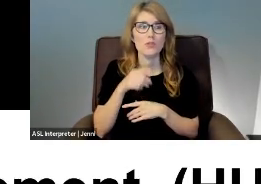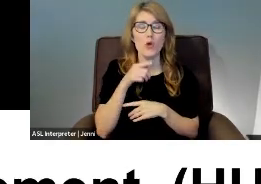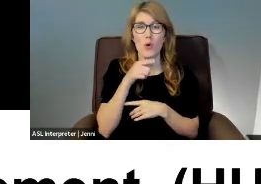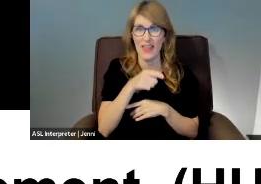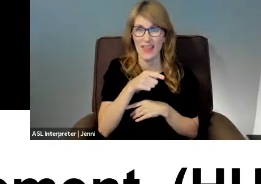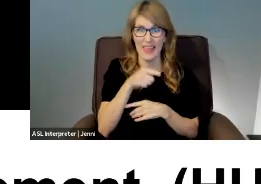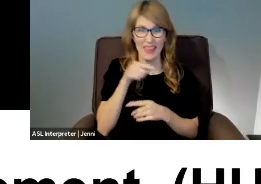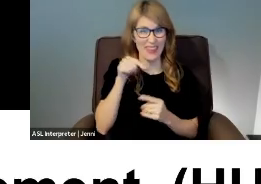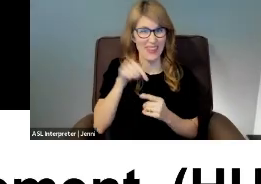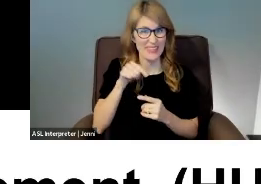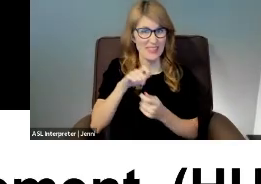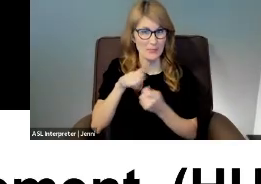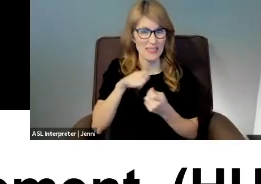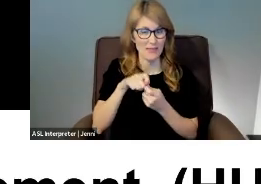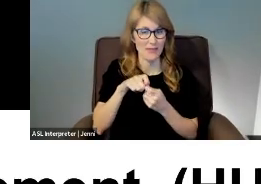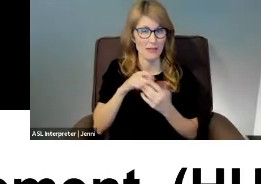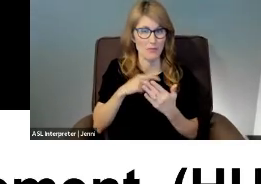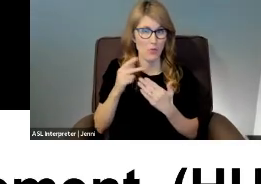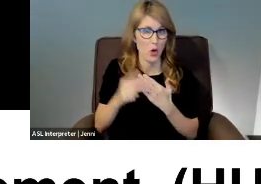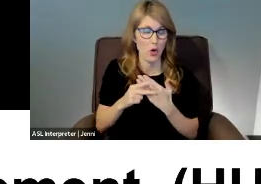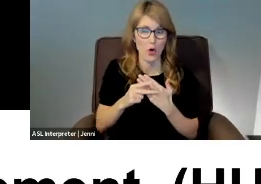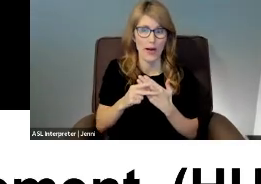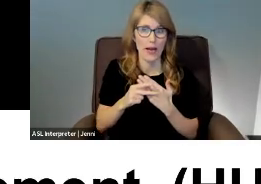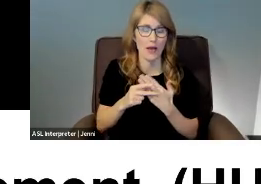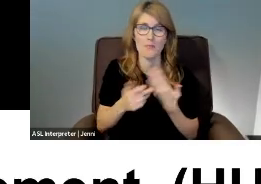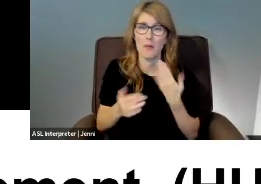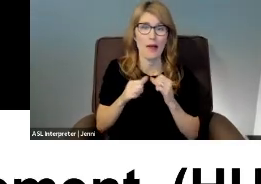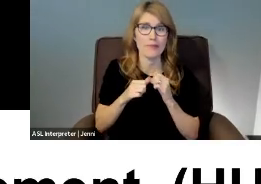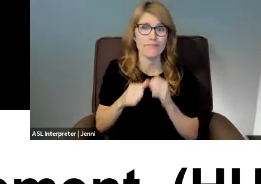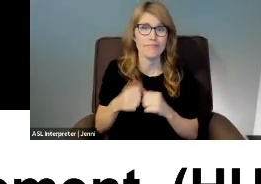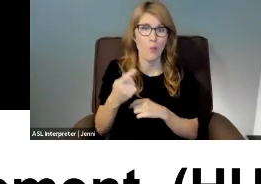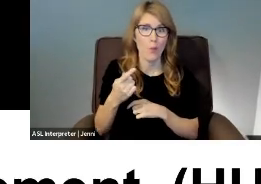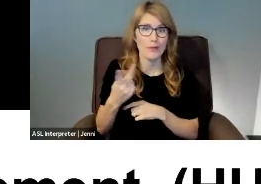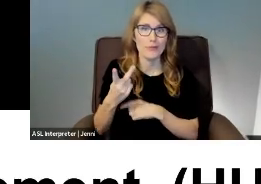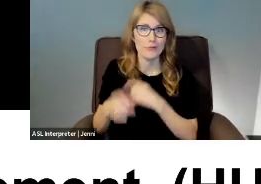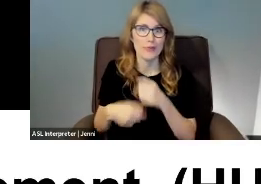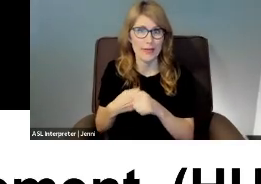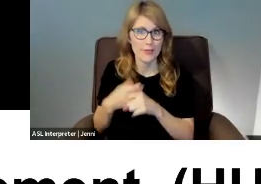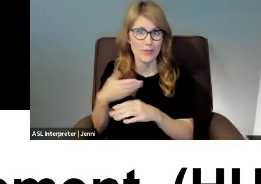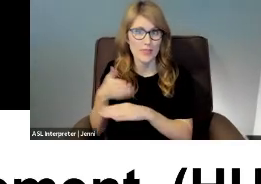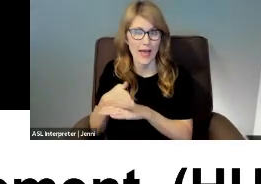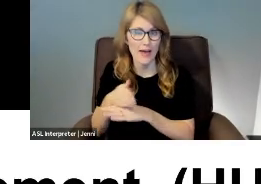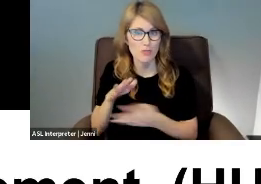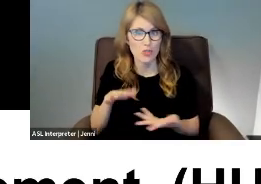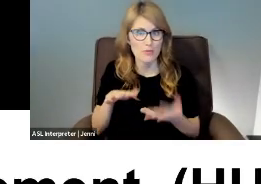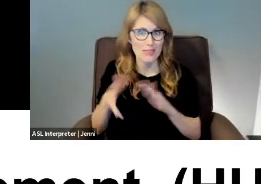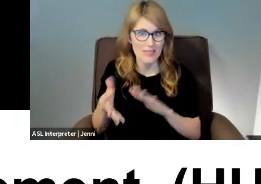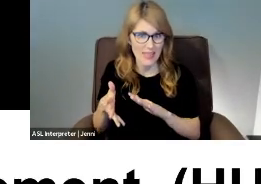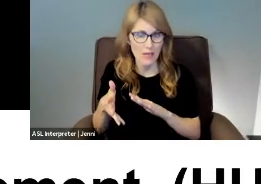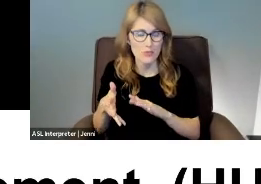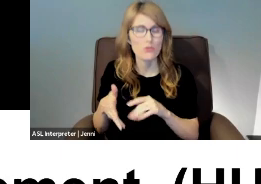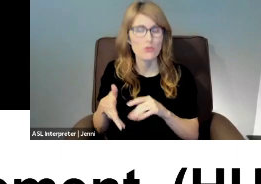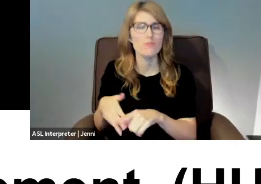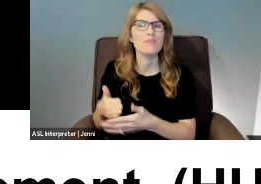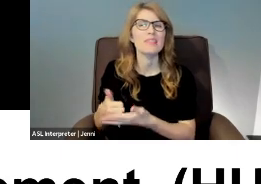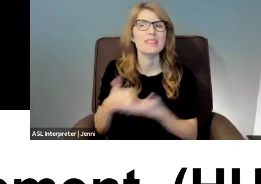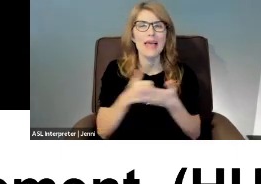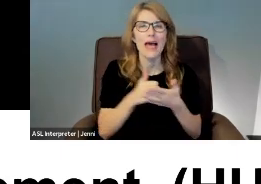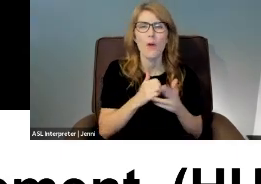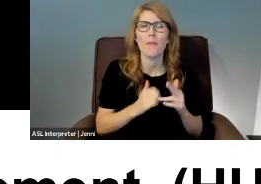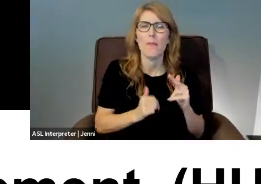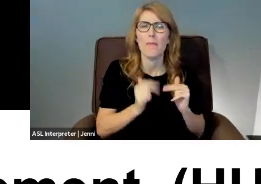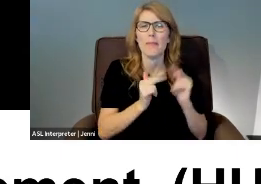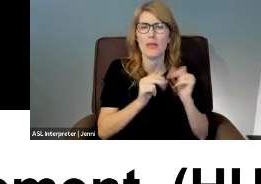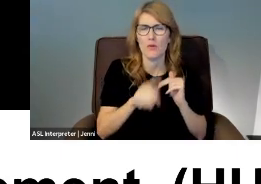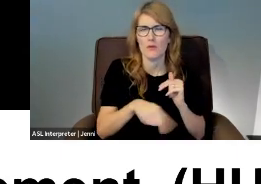this program could take 1 to 2 years after a disaster to help rebuild